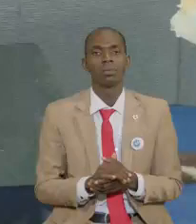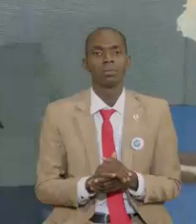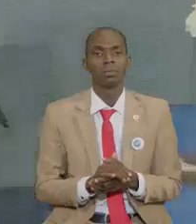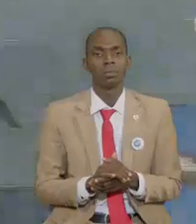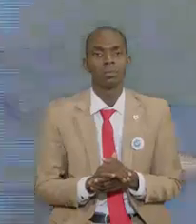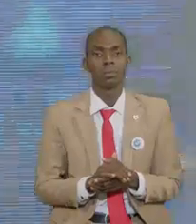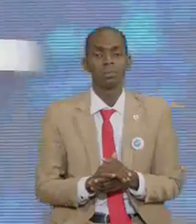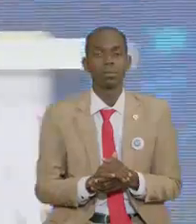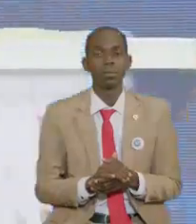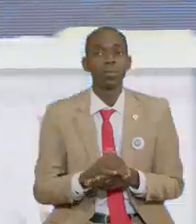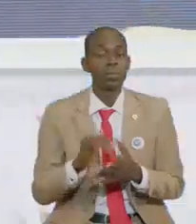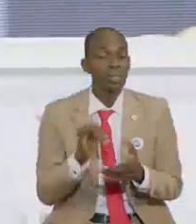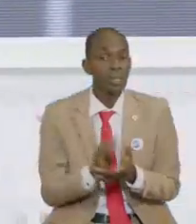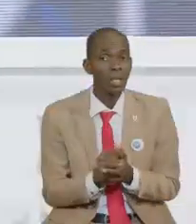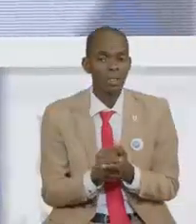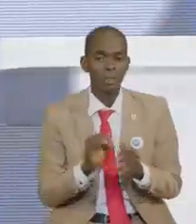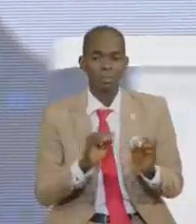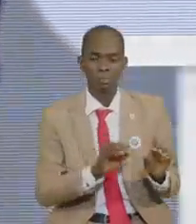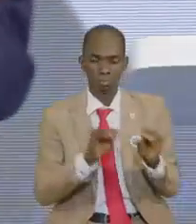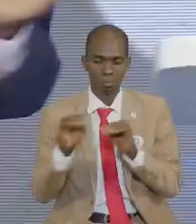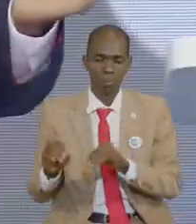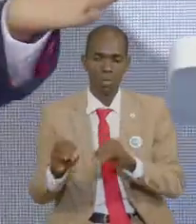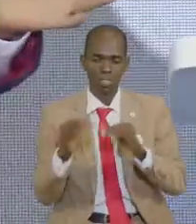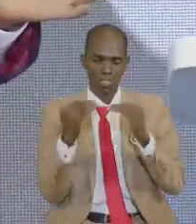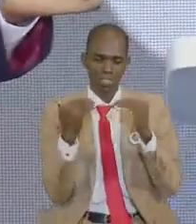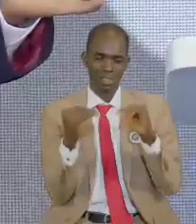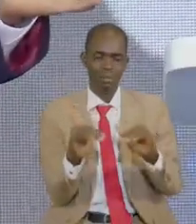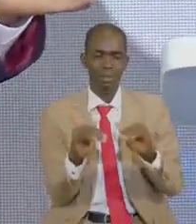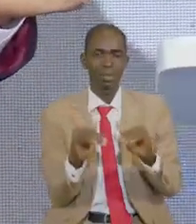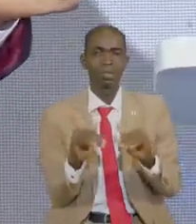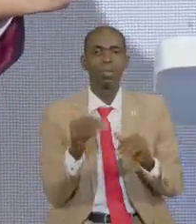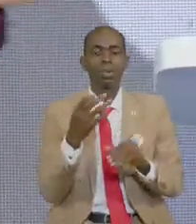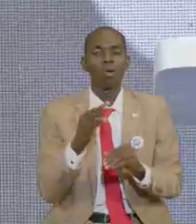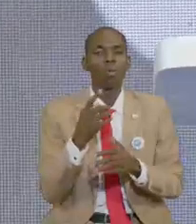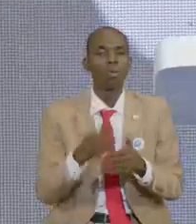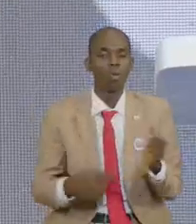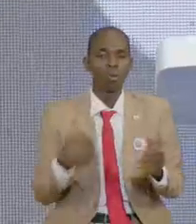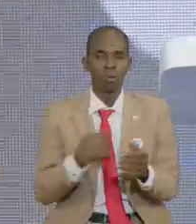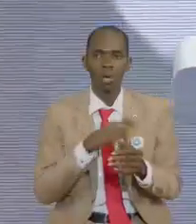that puts the limit of what we're asking.